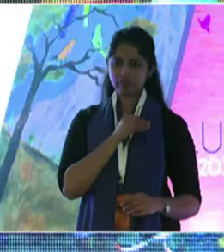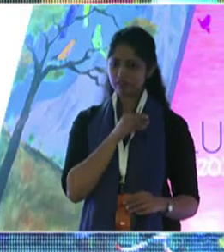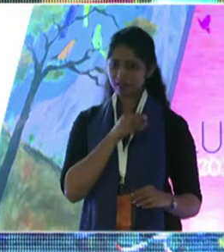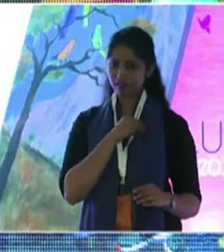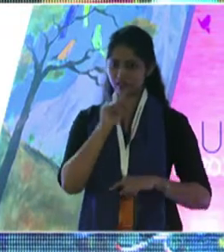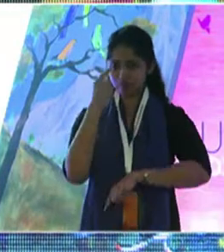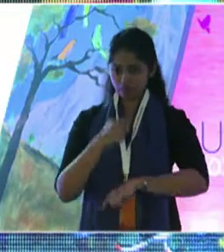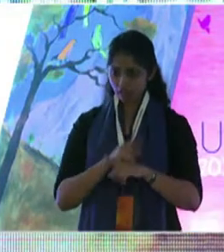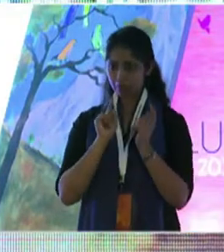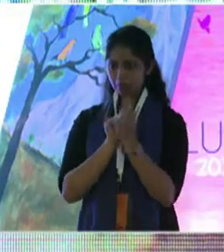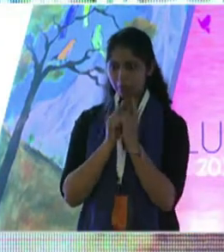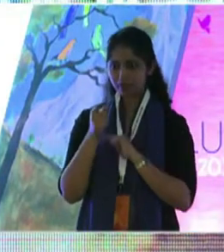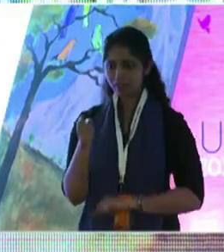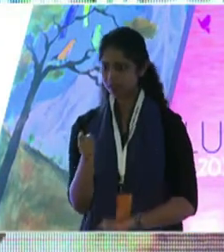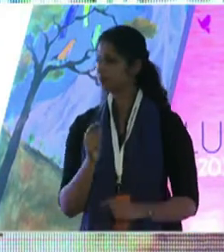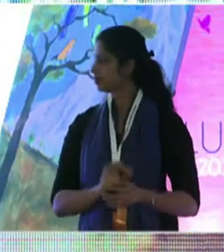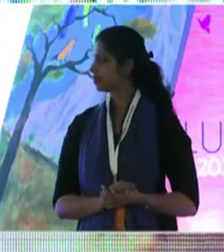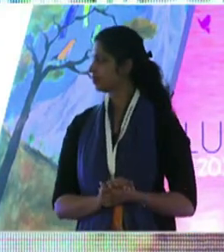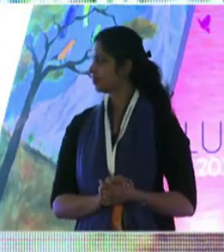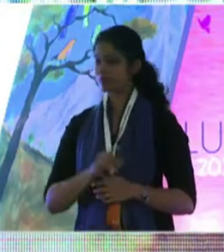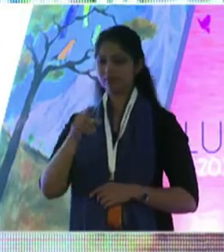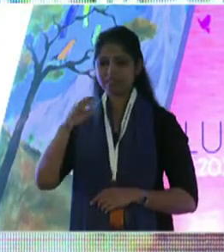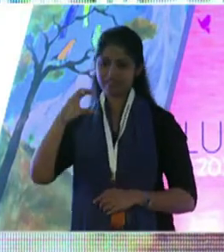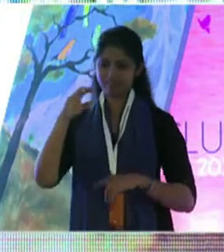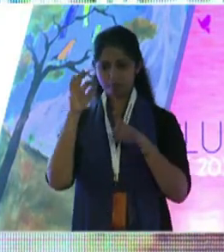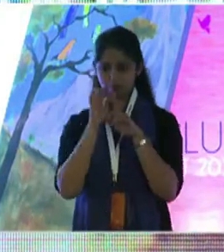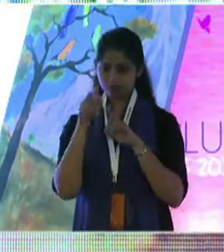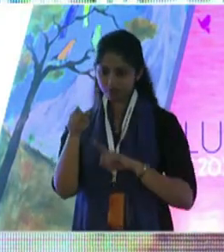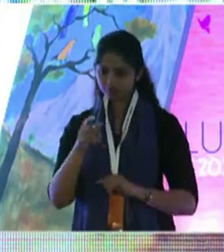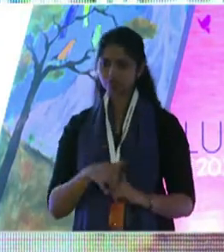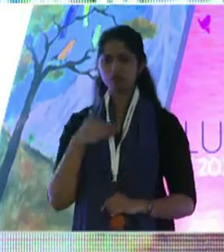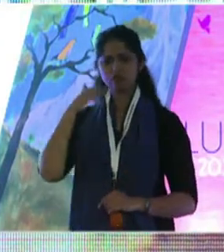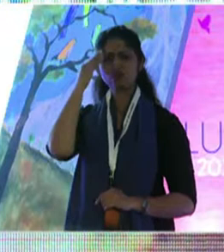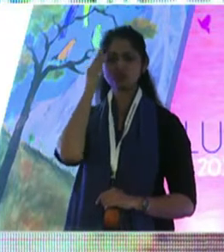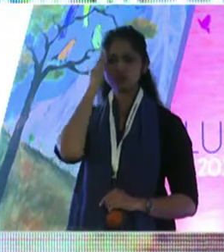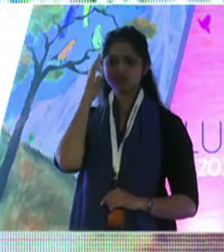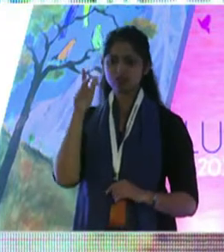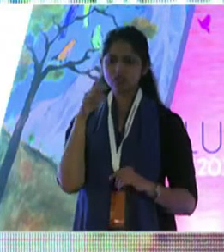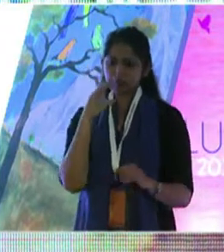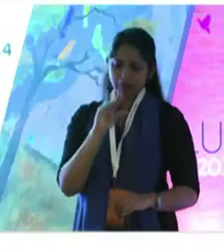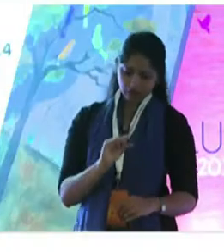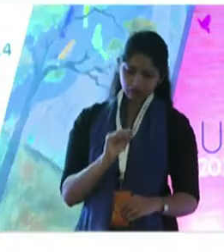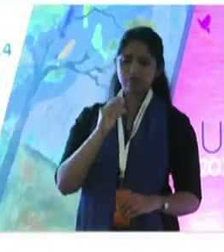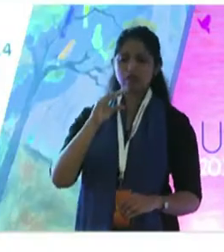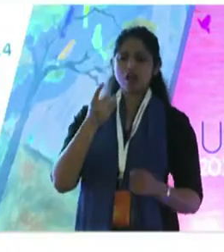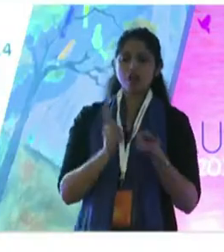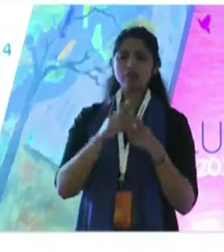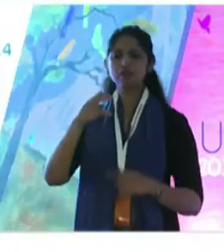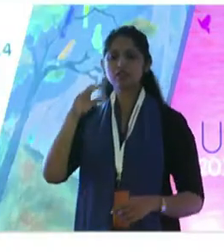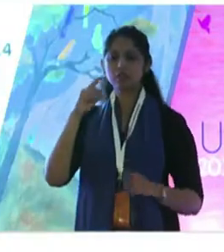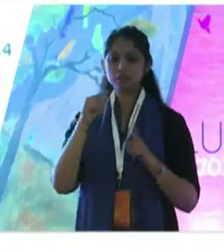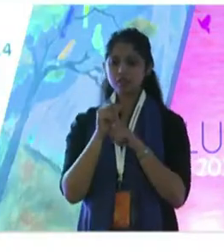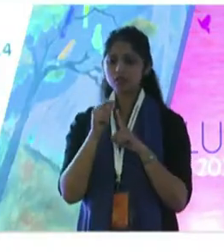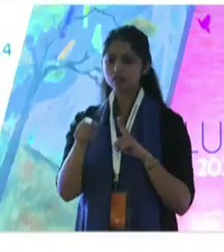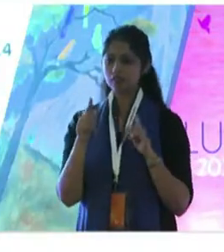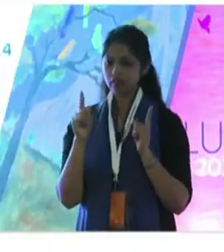I knew that he had cerebral palsy, and I knew very little about cerebral palsy, and when I set